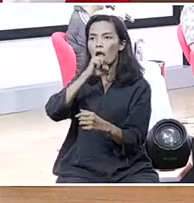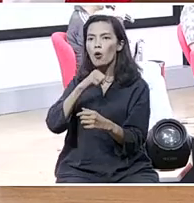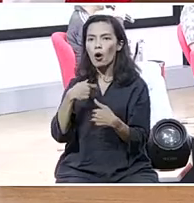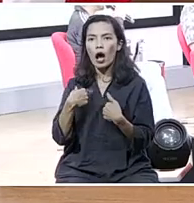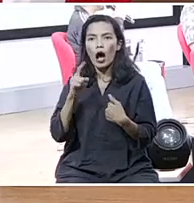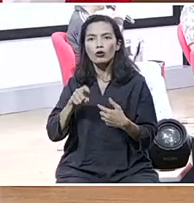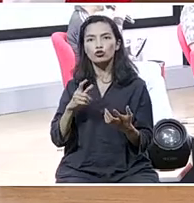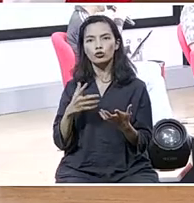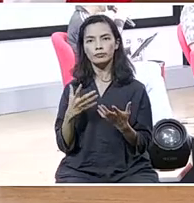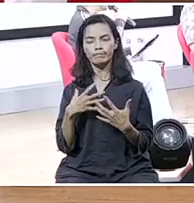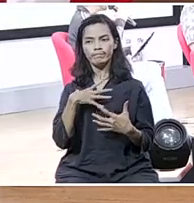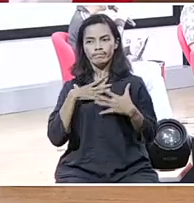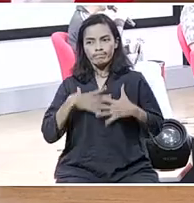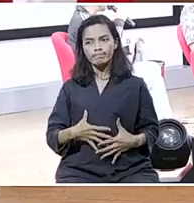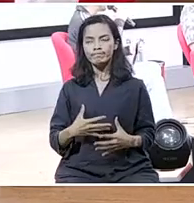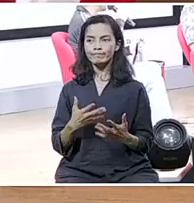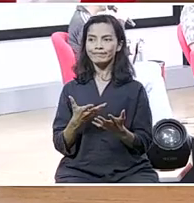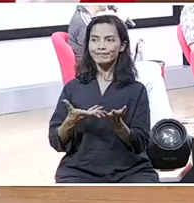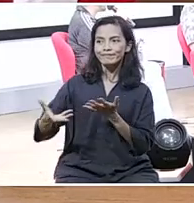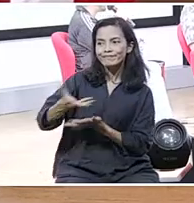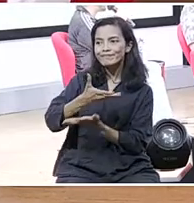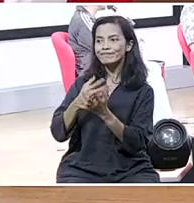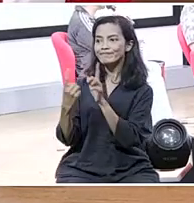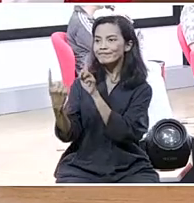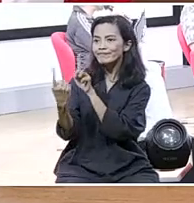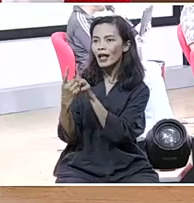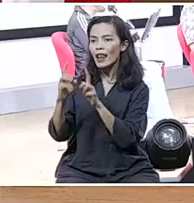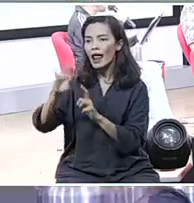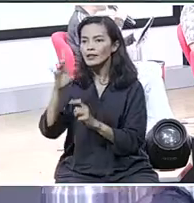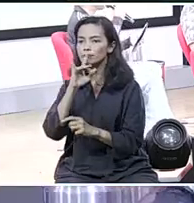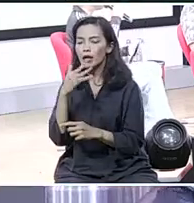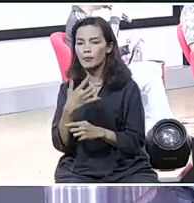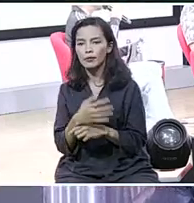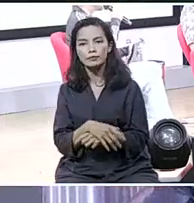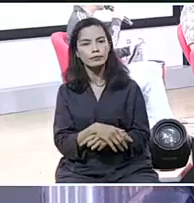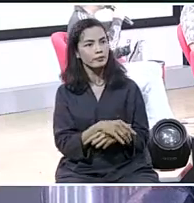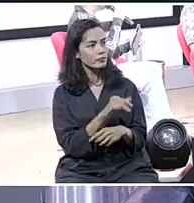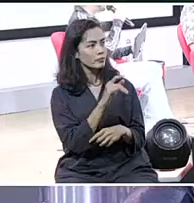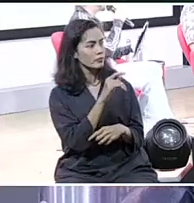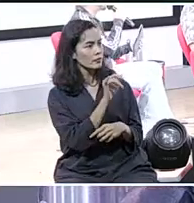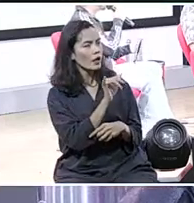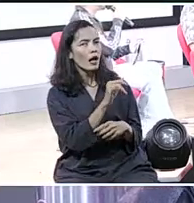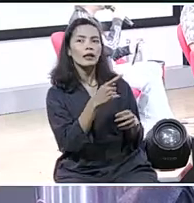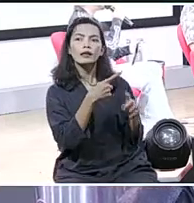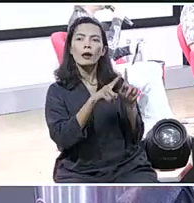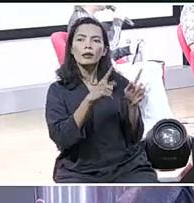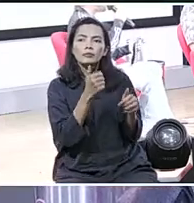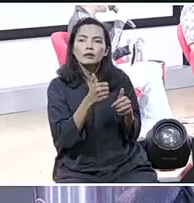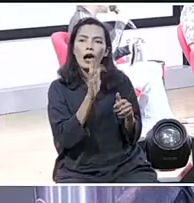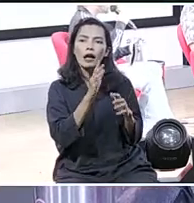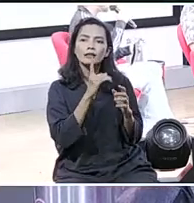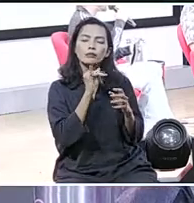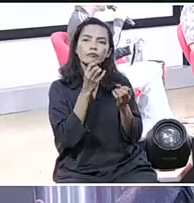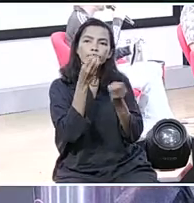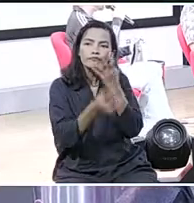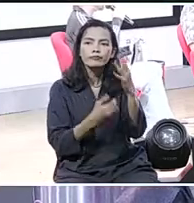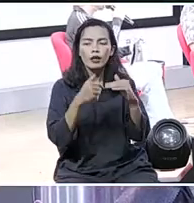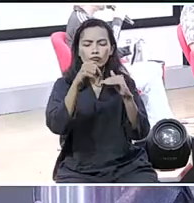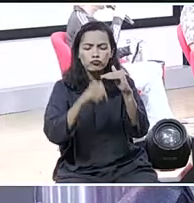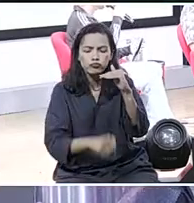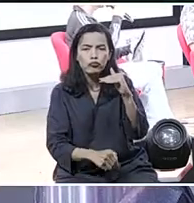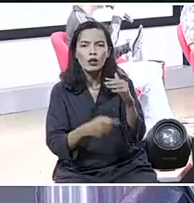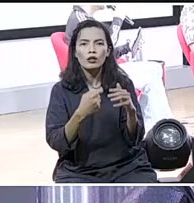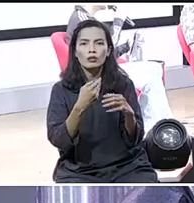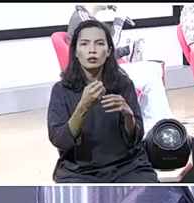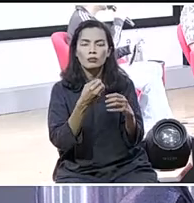busy right now? I mean, I know you've been traveling a lot and just spreading positive messages, But can you tell us more about